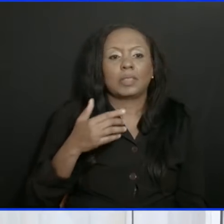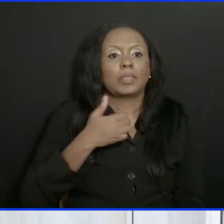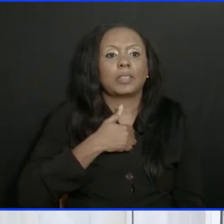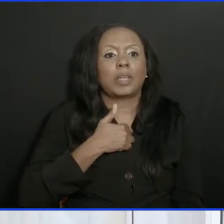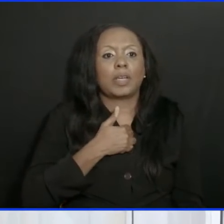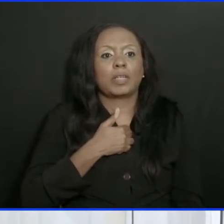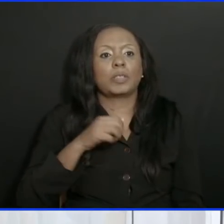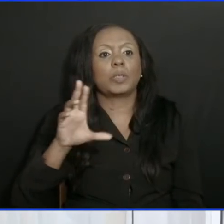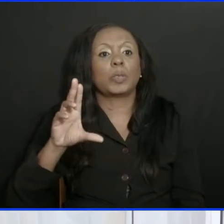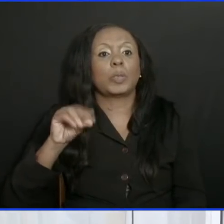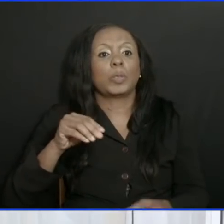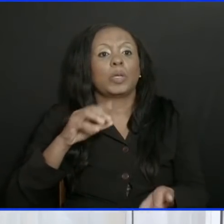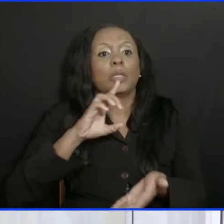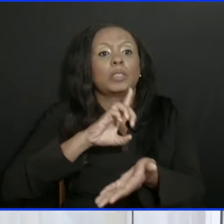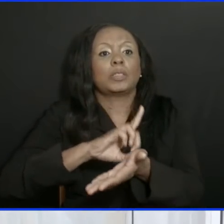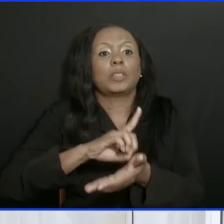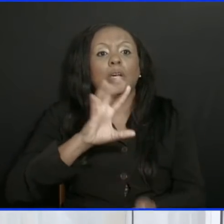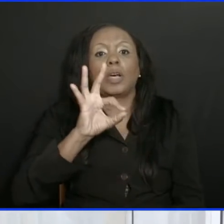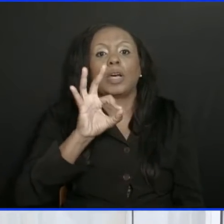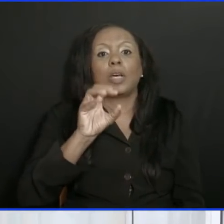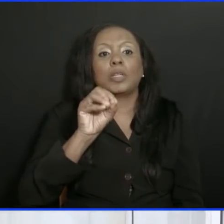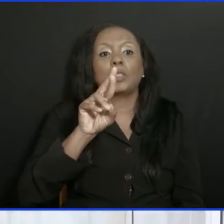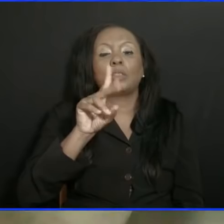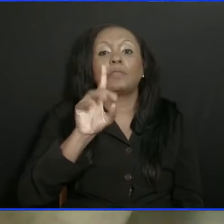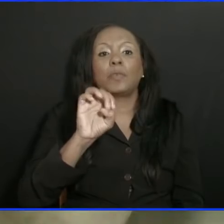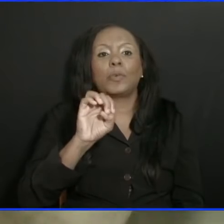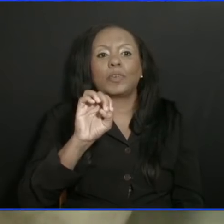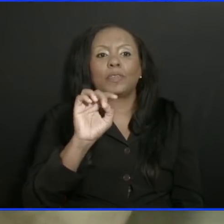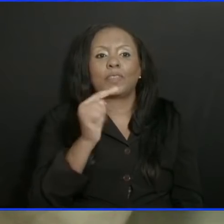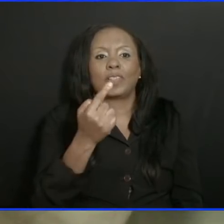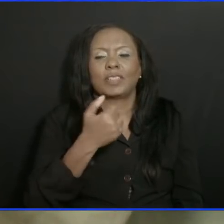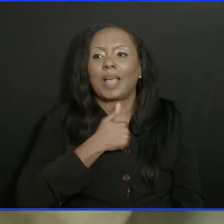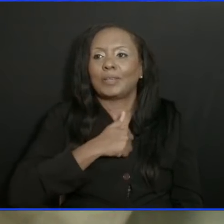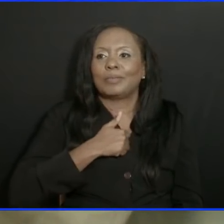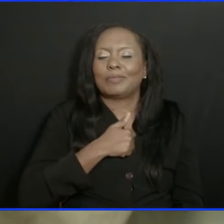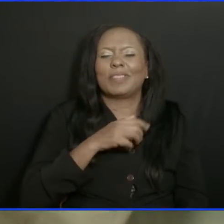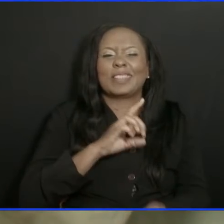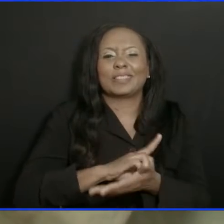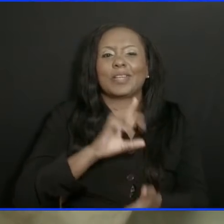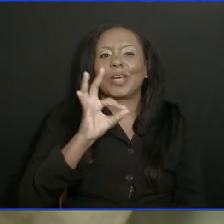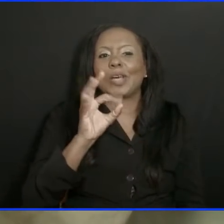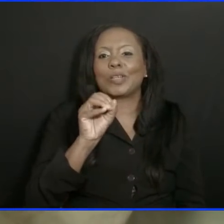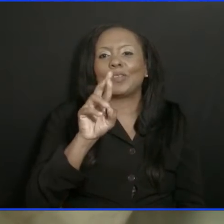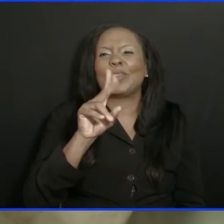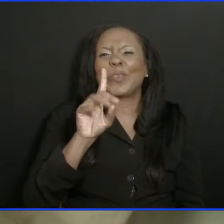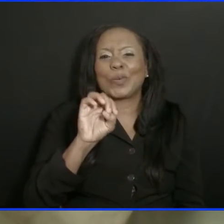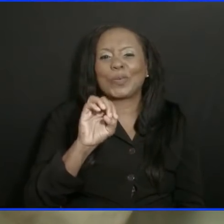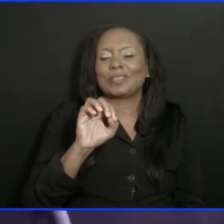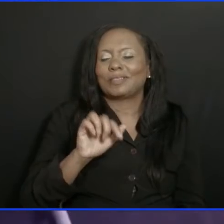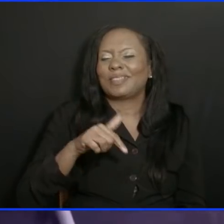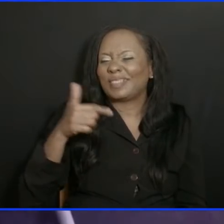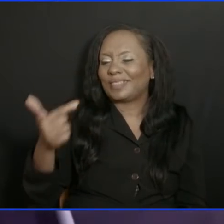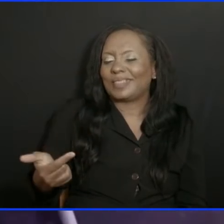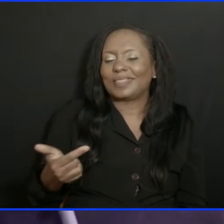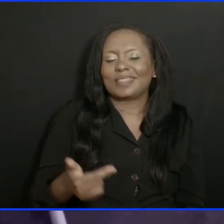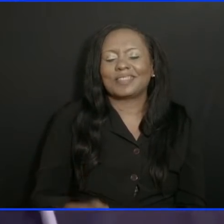Ford goes before me. You are correct. Dr. Ford, I apologize. You are next.